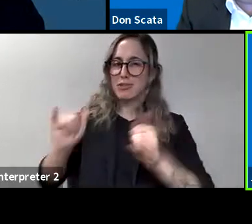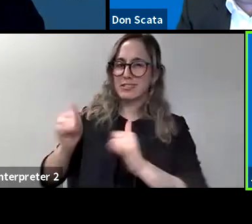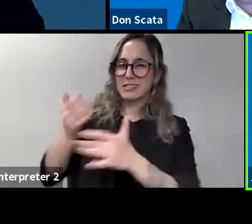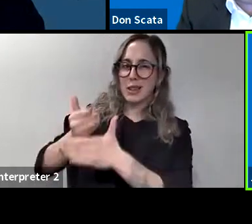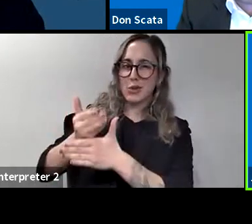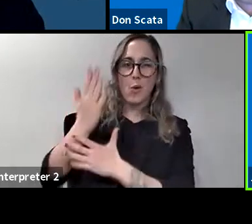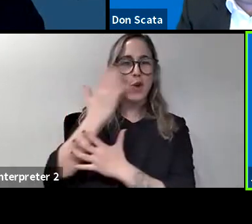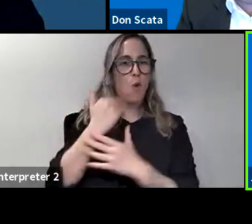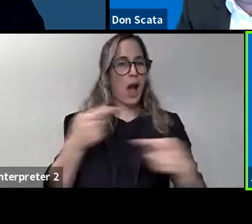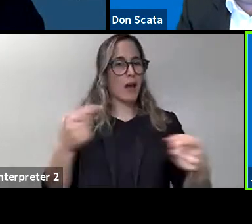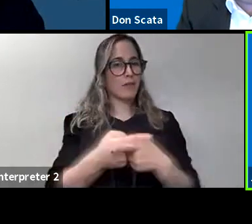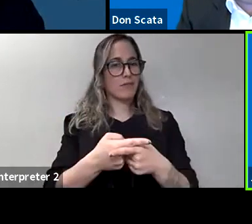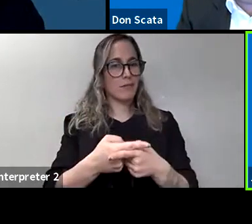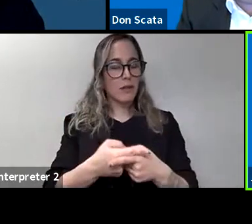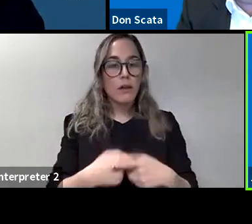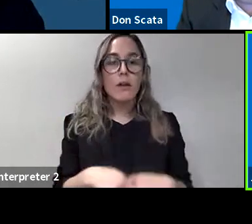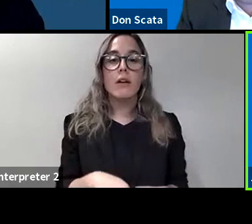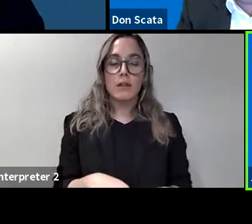few decades?